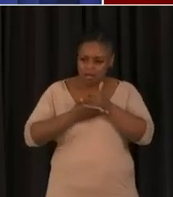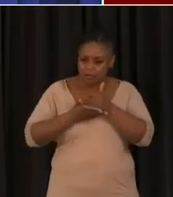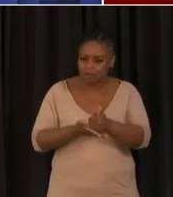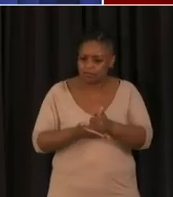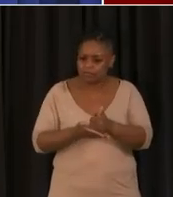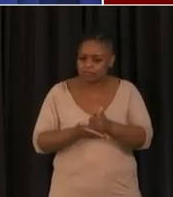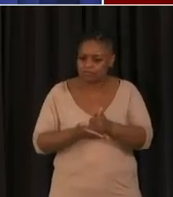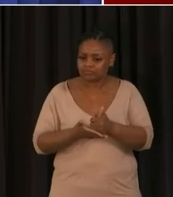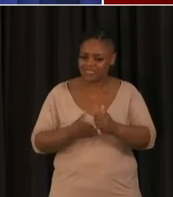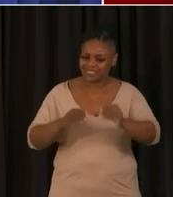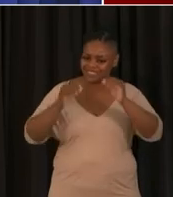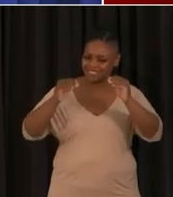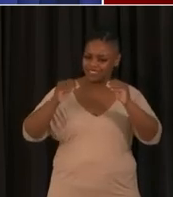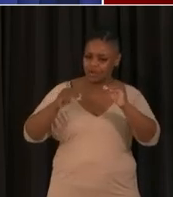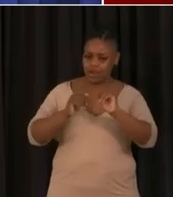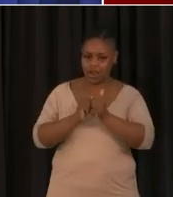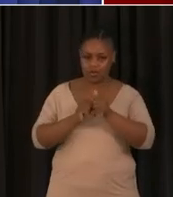better days.